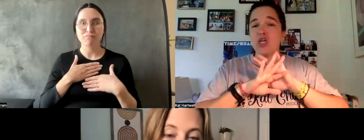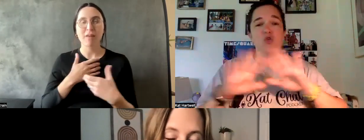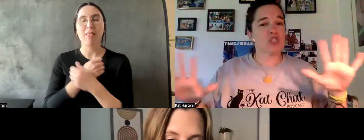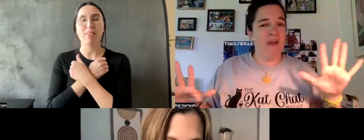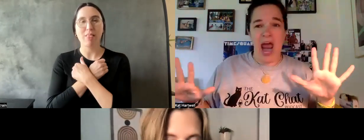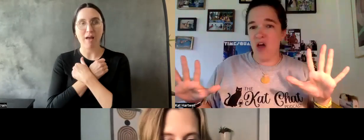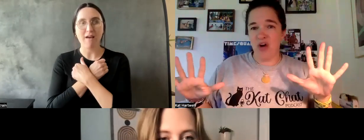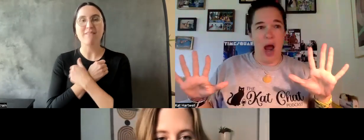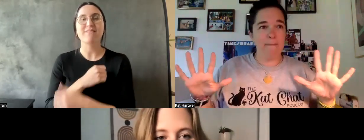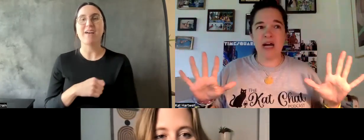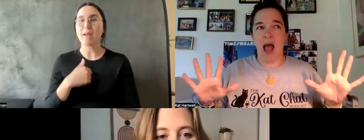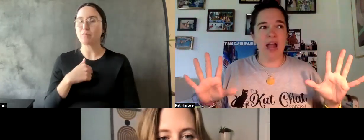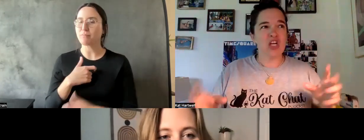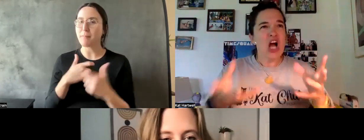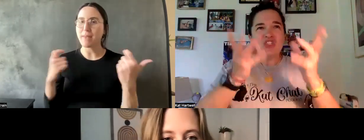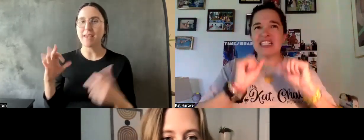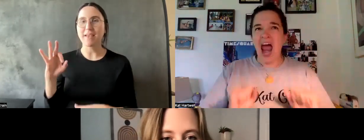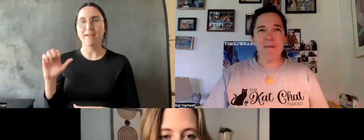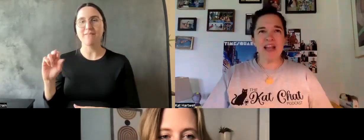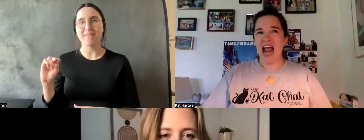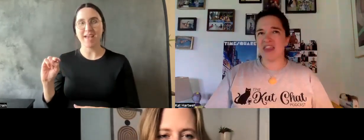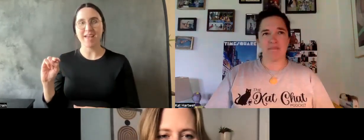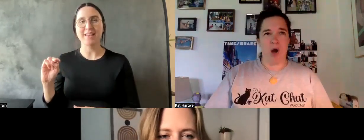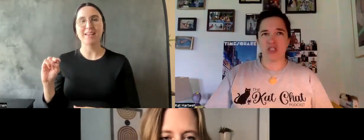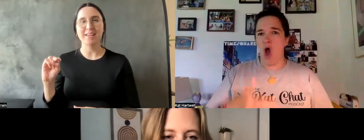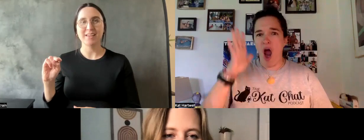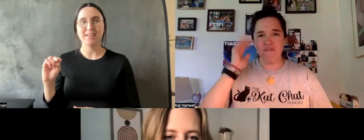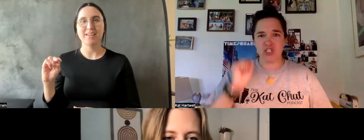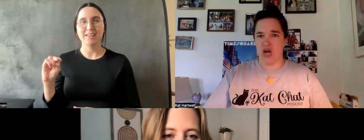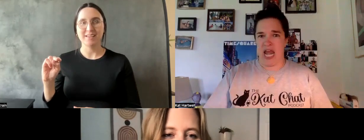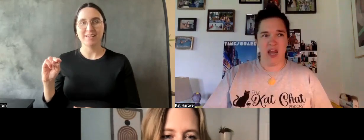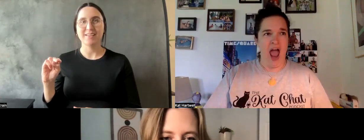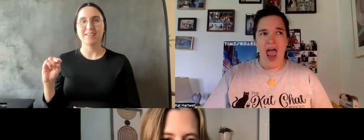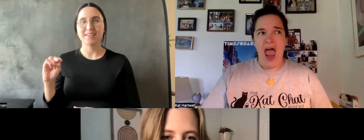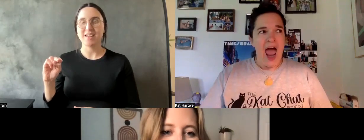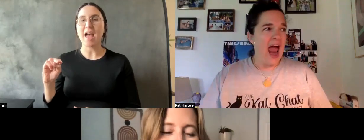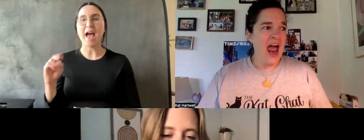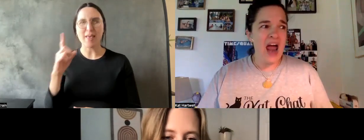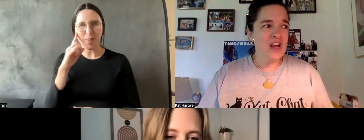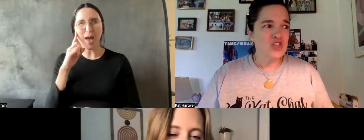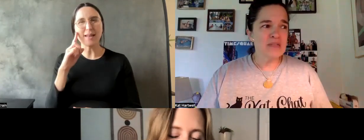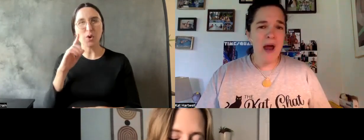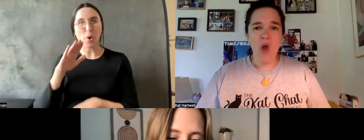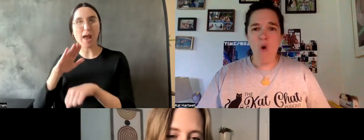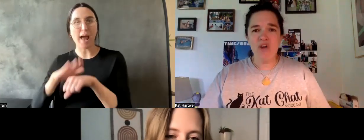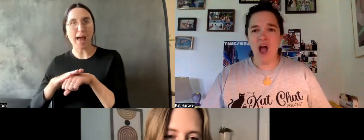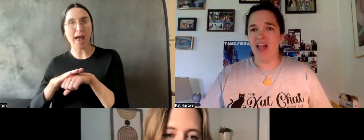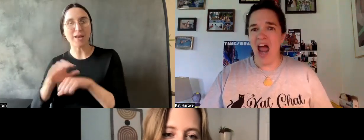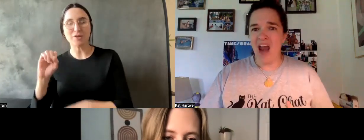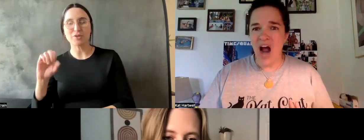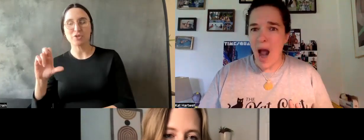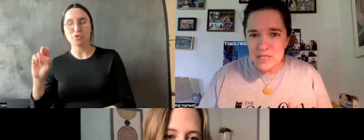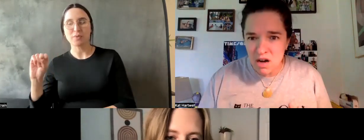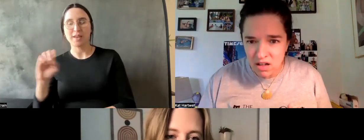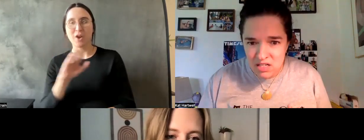I've been a huge fan of her. I mean, I'm like, she gotta be like this person off screen. And she's been over a